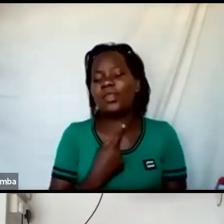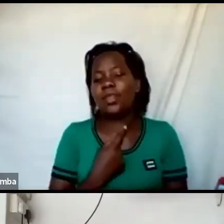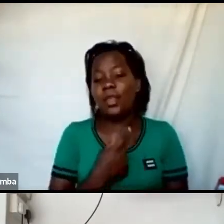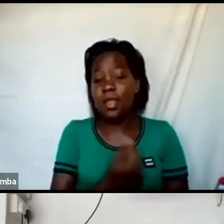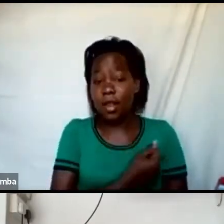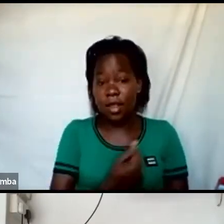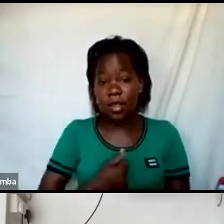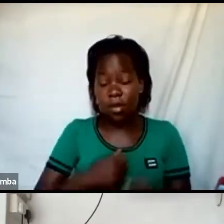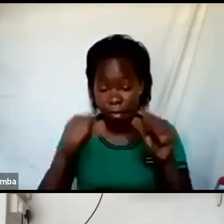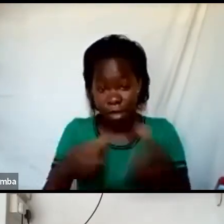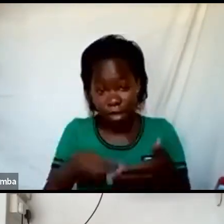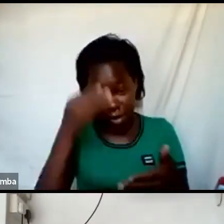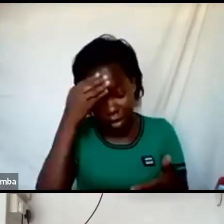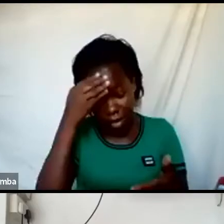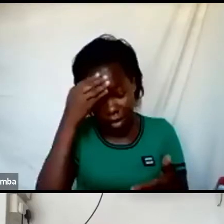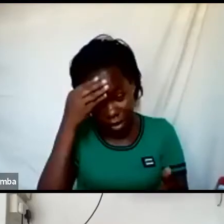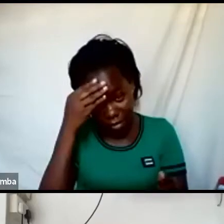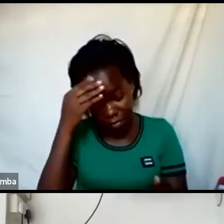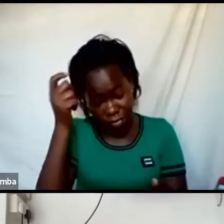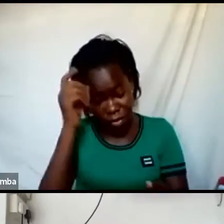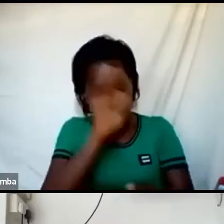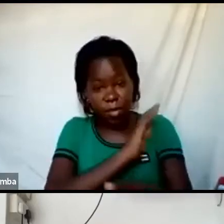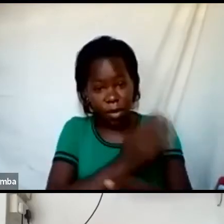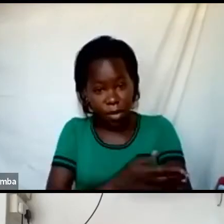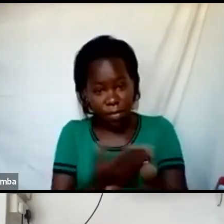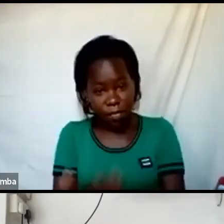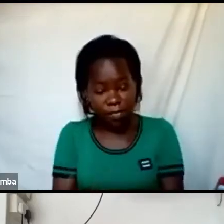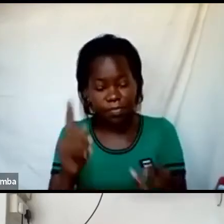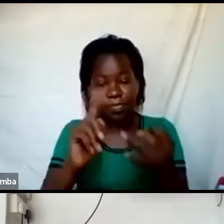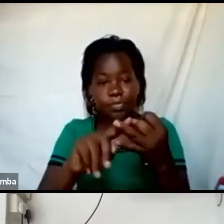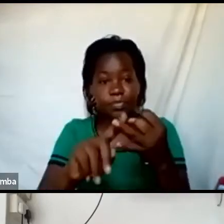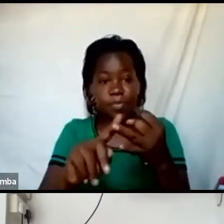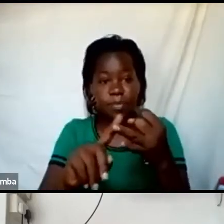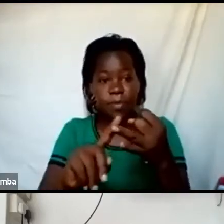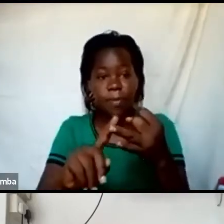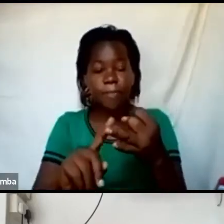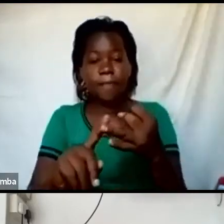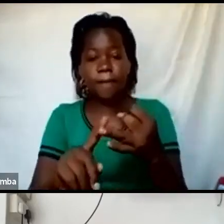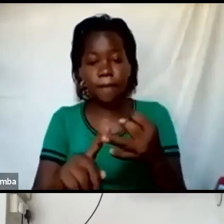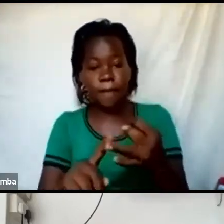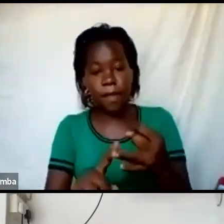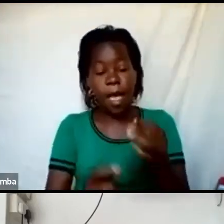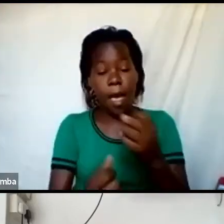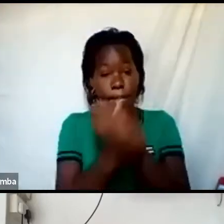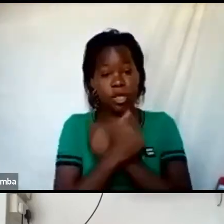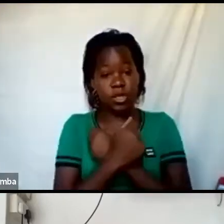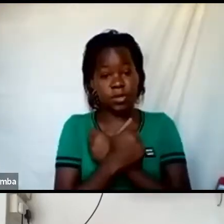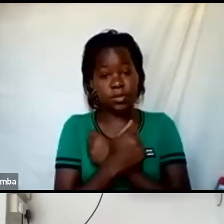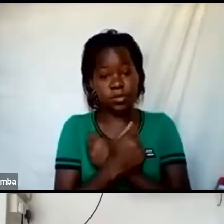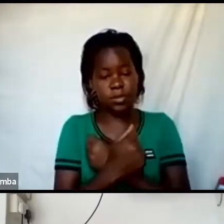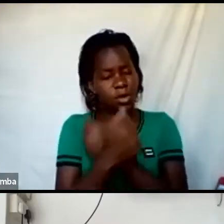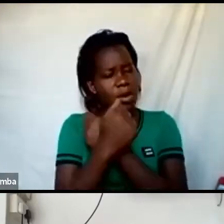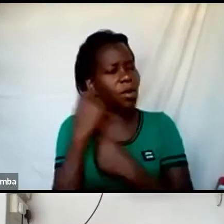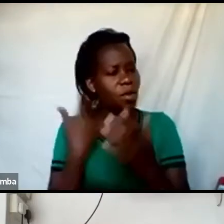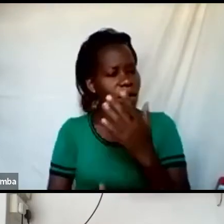power. Secondly, your passion. Is there something you like? Follow your